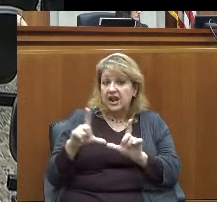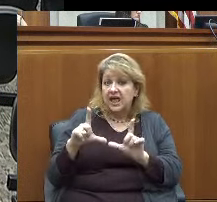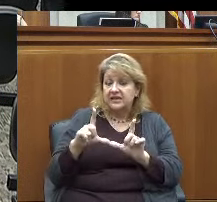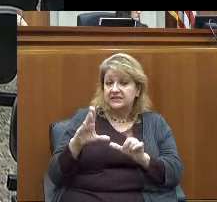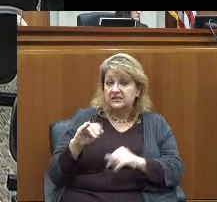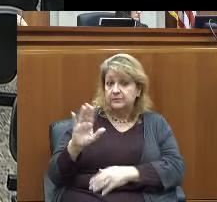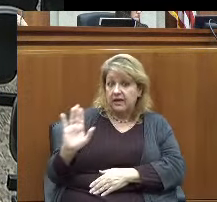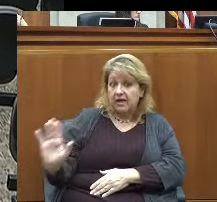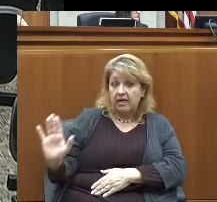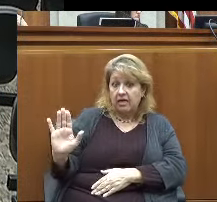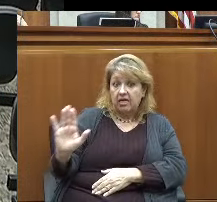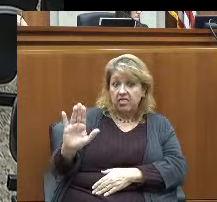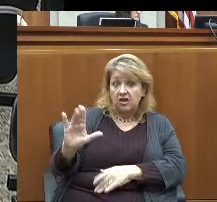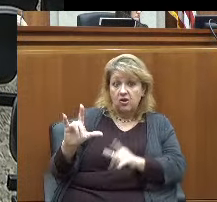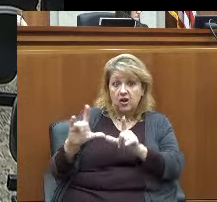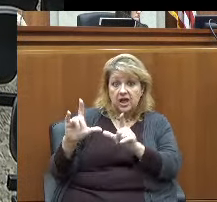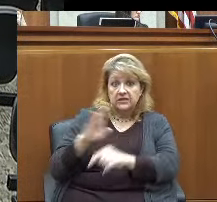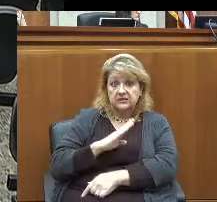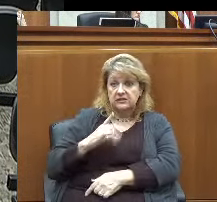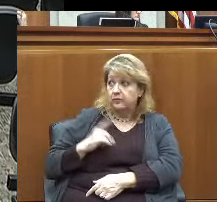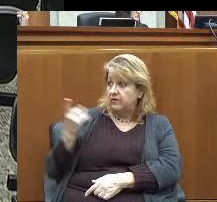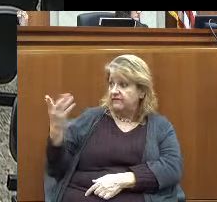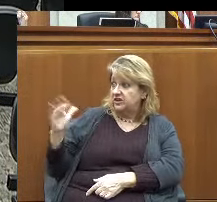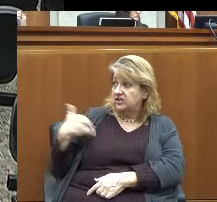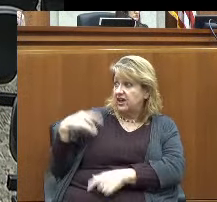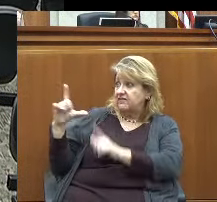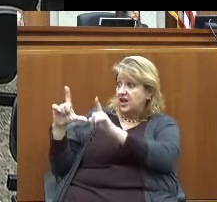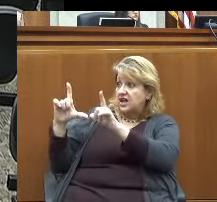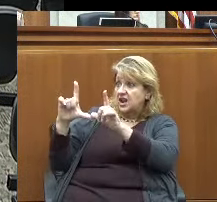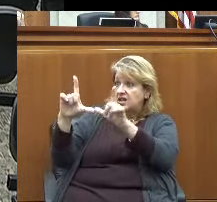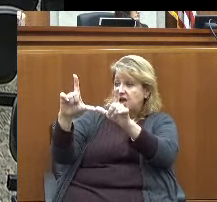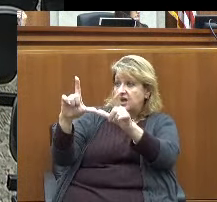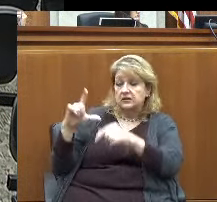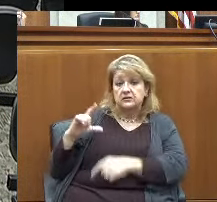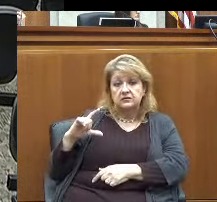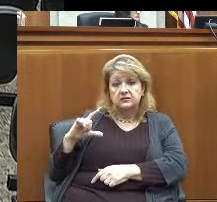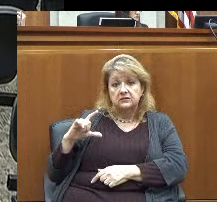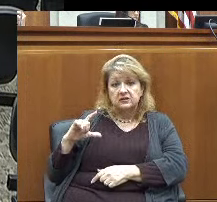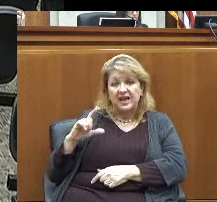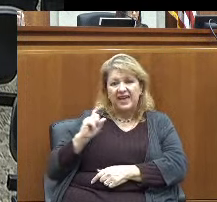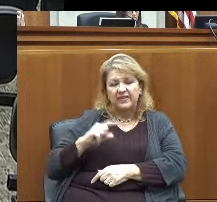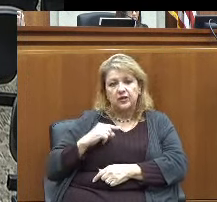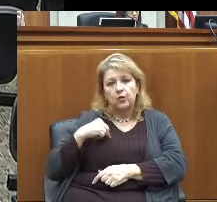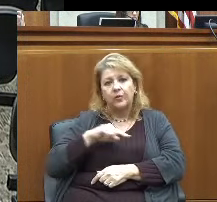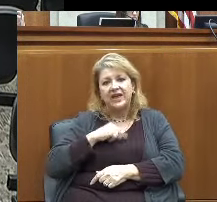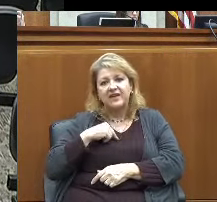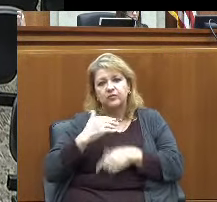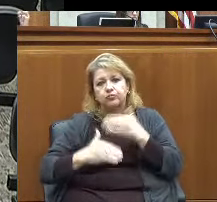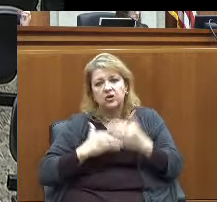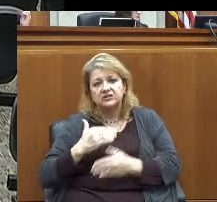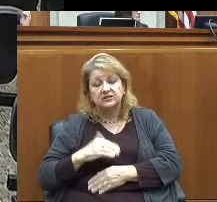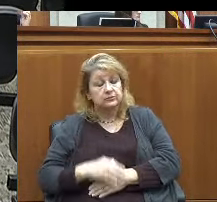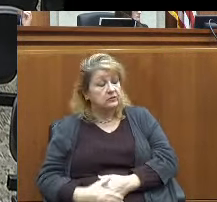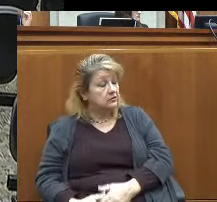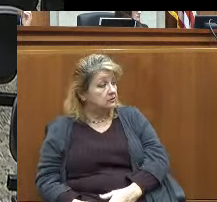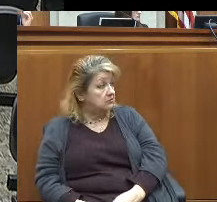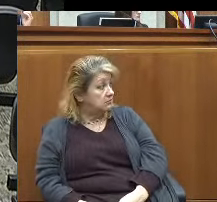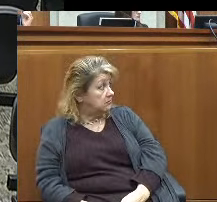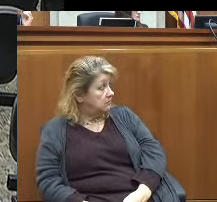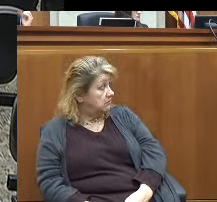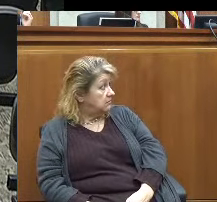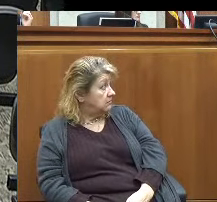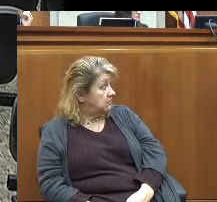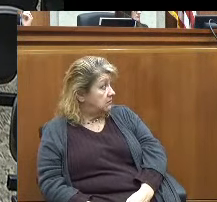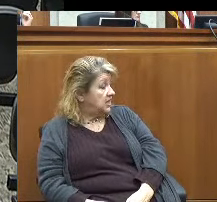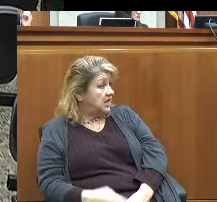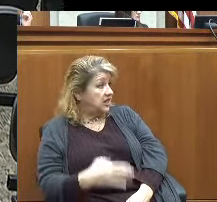their licensing boards, and then go through our process as well? I think that's a really good idea that you had,